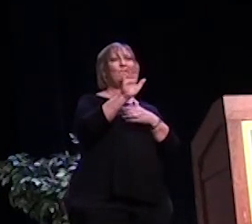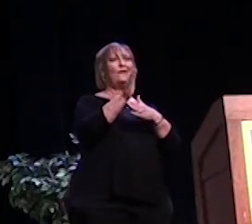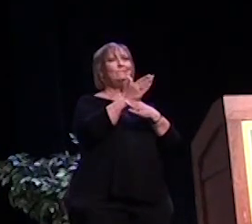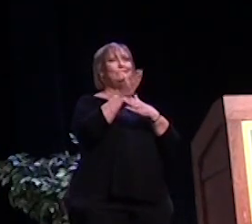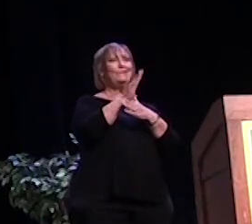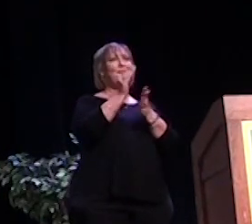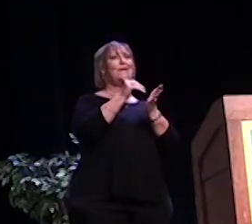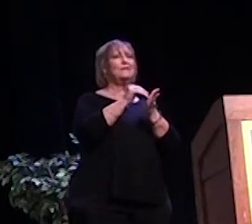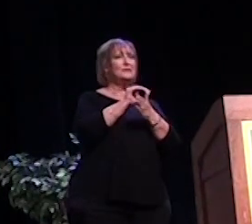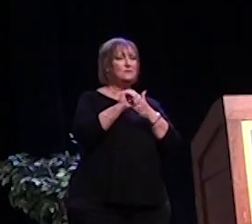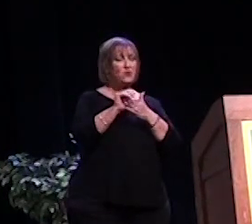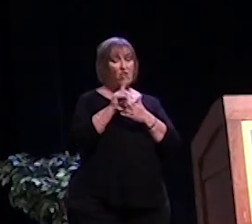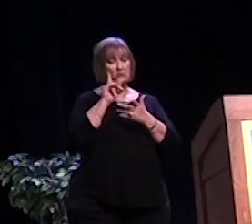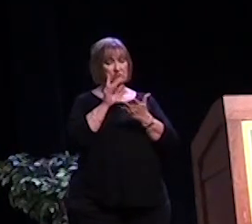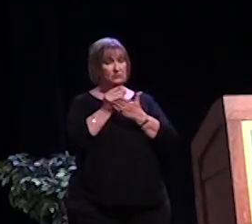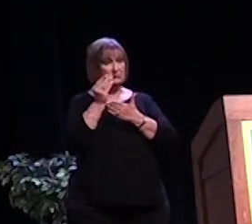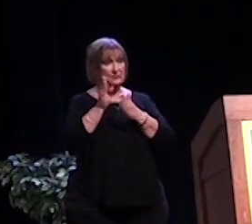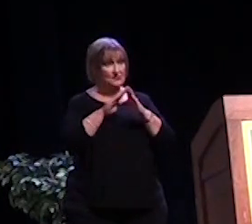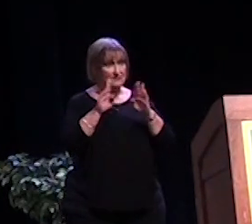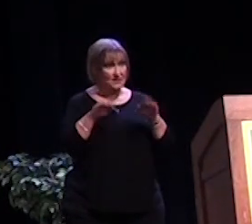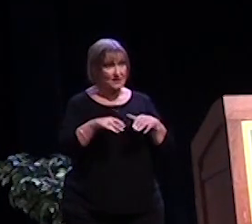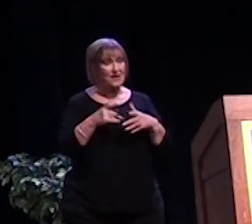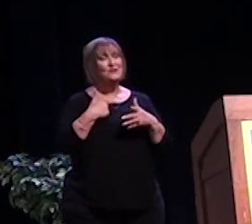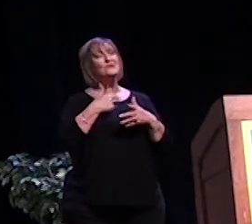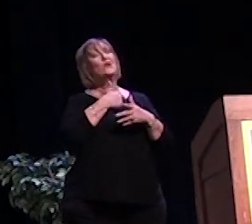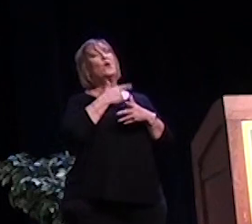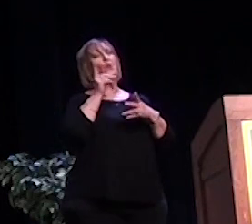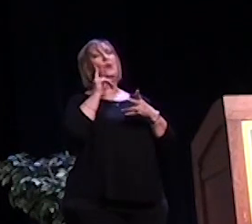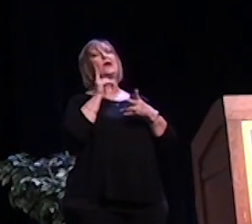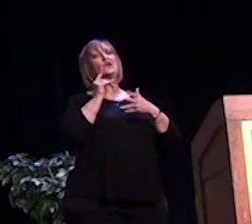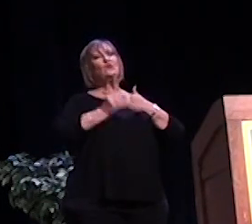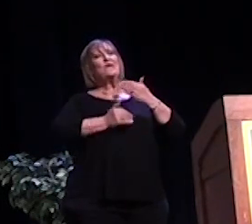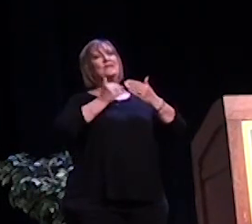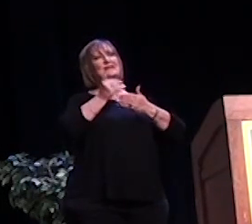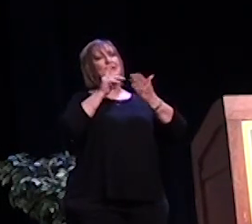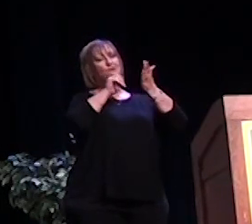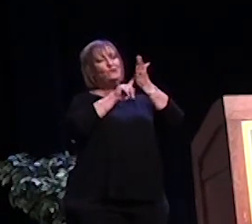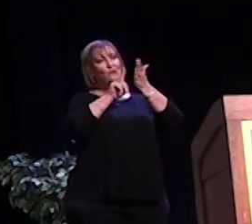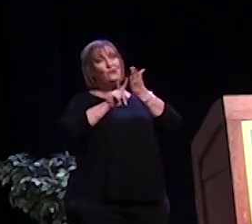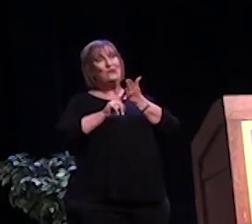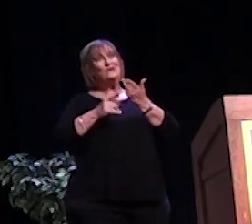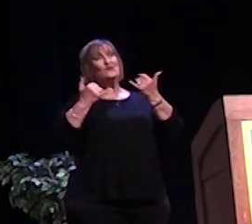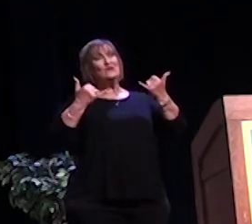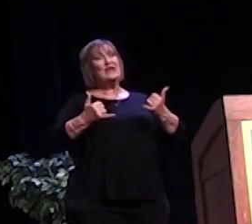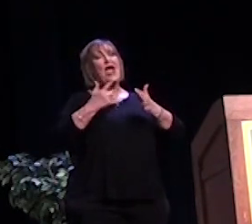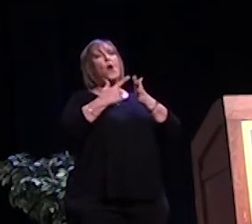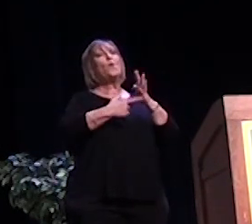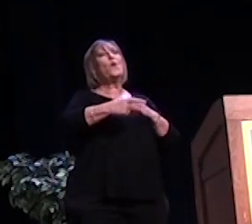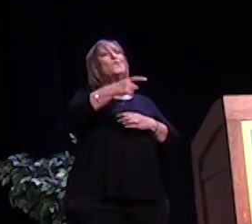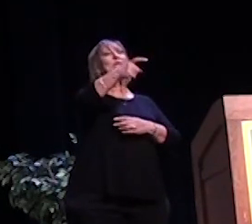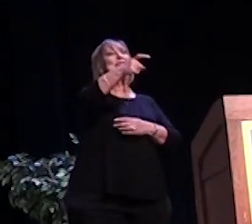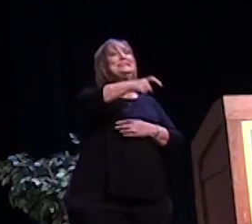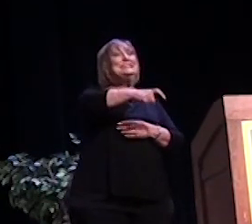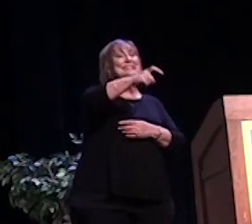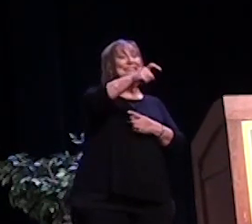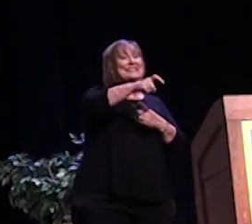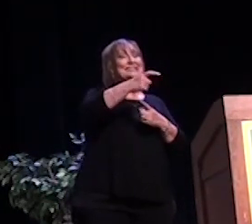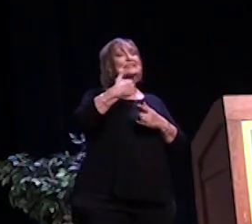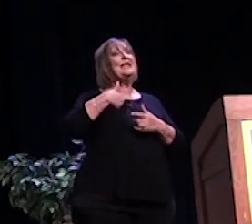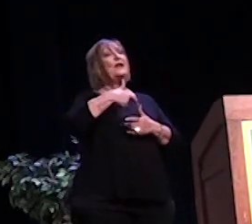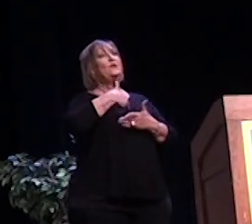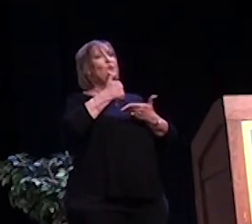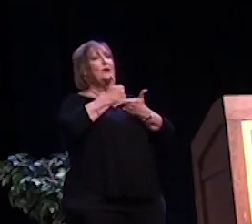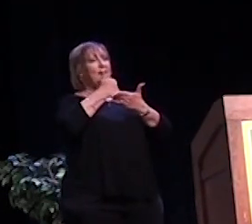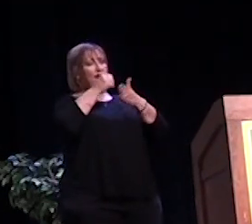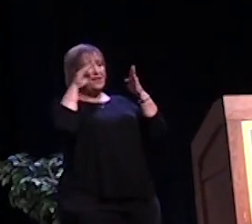a home, where does that fall in? And so those are all the steps that we're currently taking to do the research to find out what is the need, where can we focus on